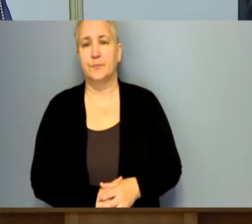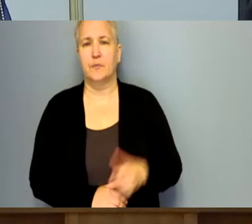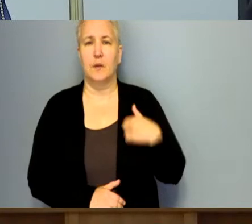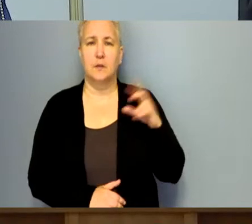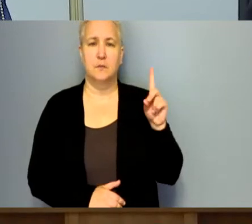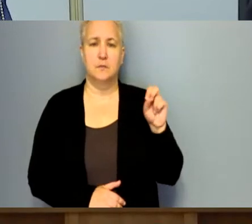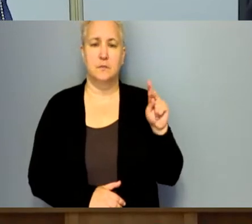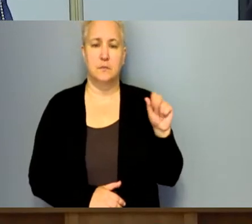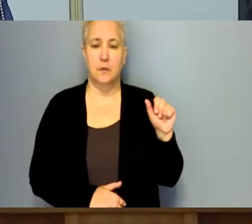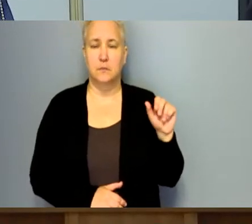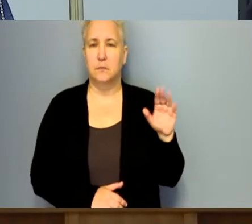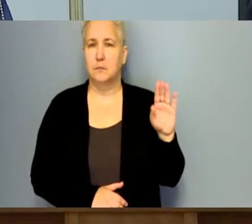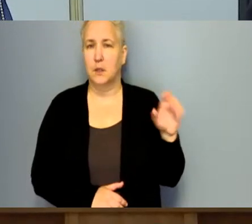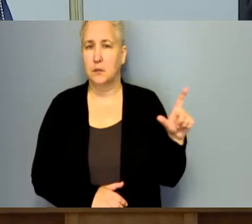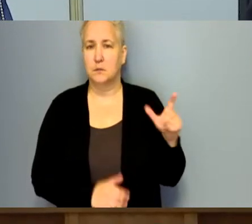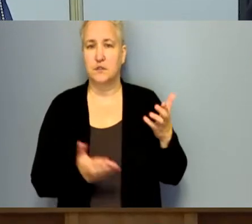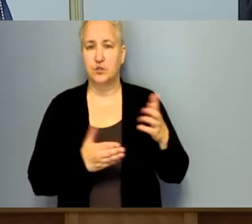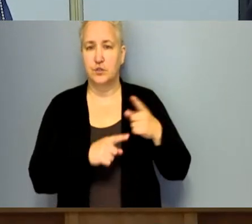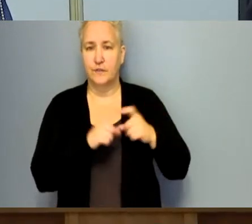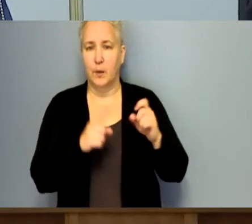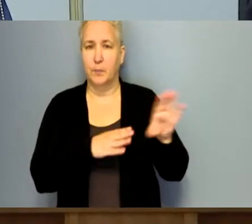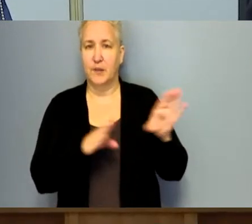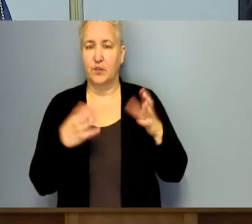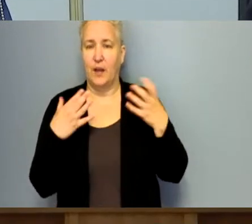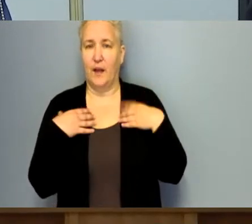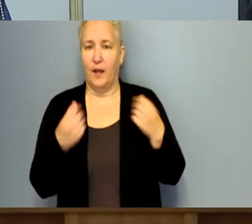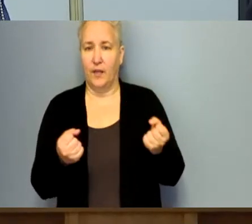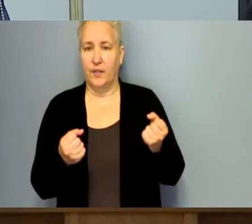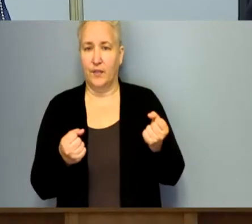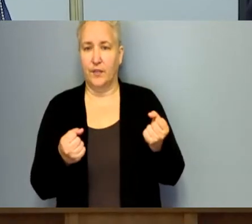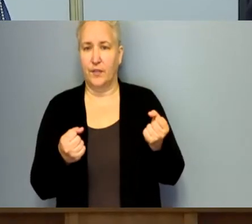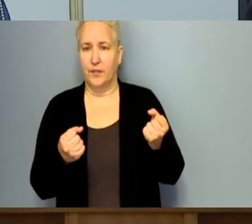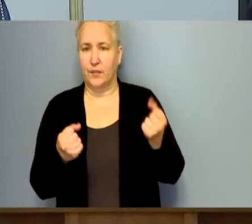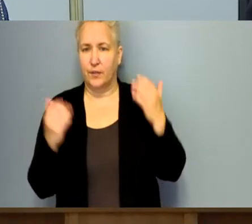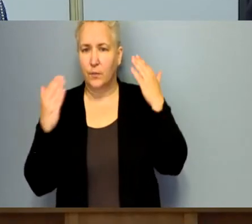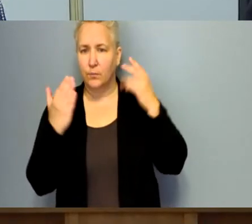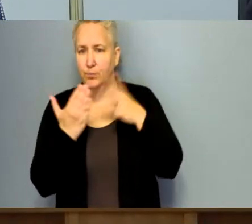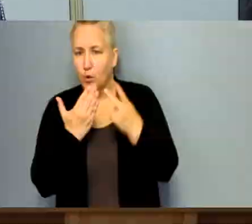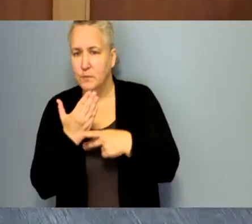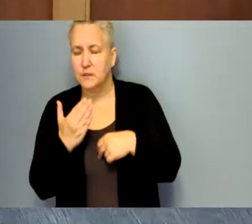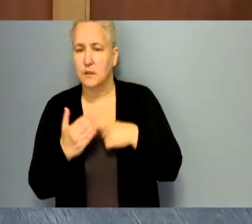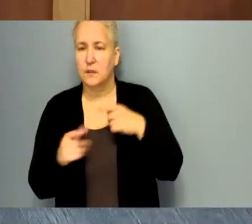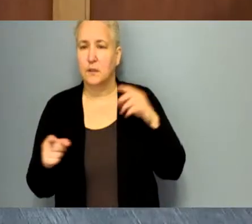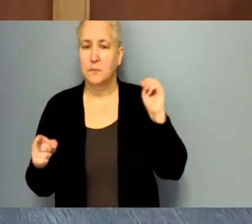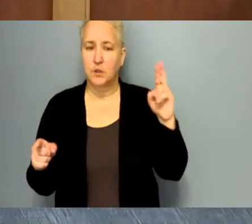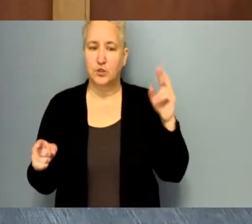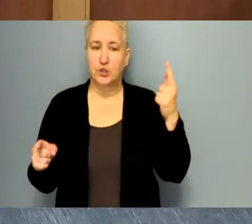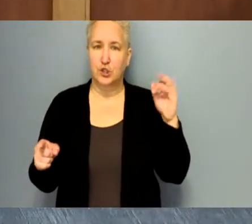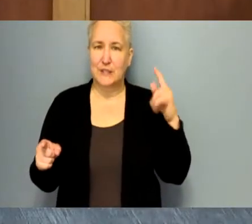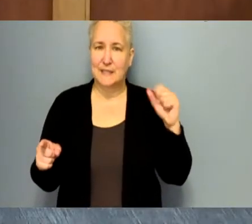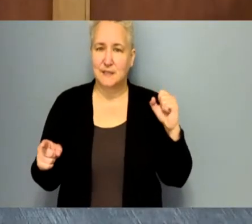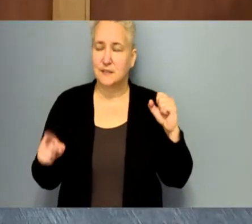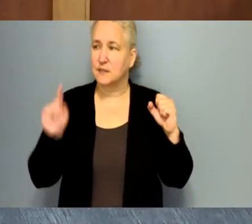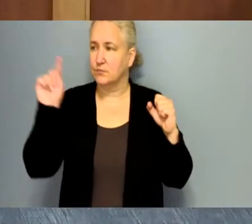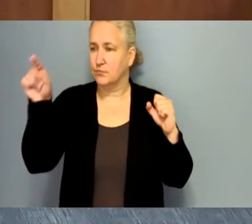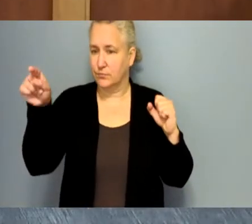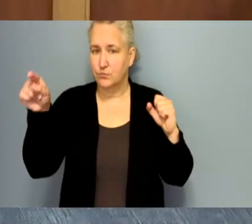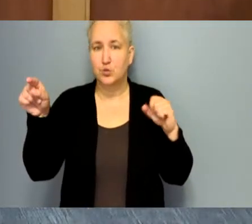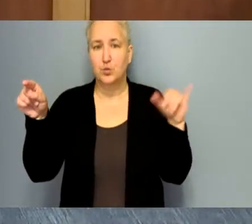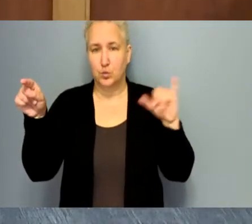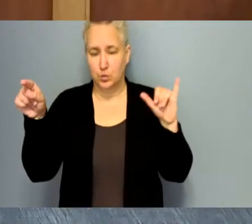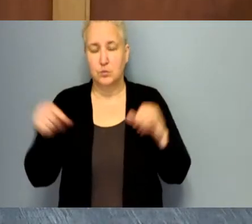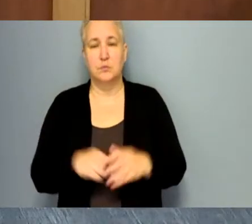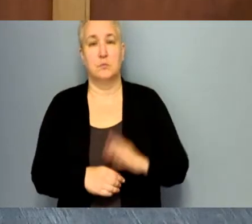here from Behavioral Health and Development Programs, and I thought I saw there's Mr. Griggs in the back,